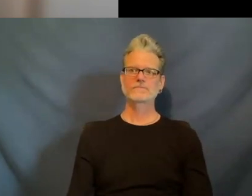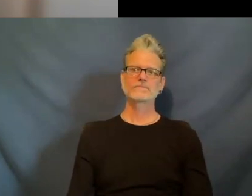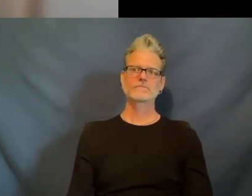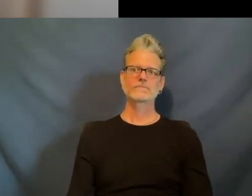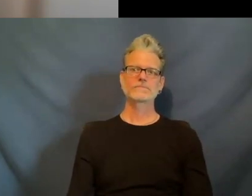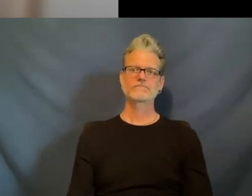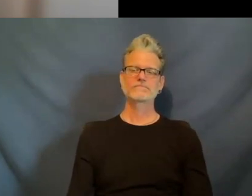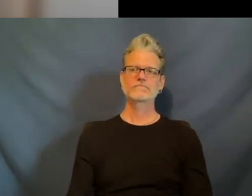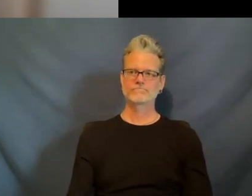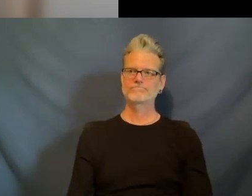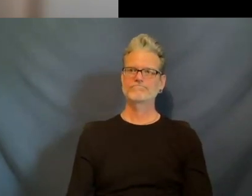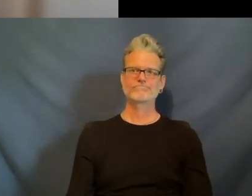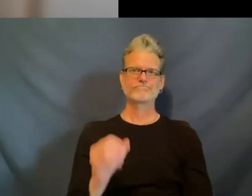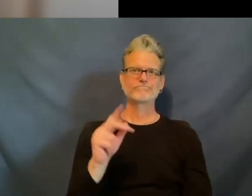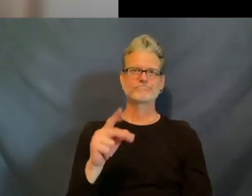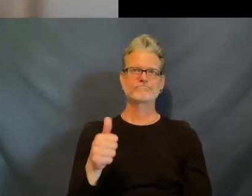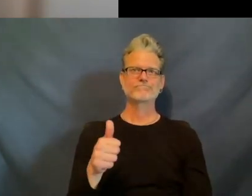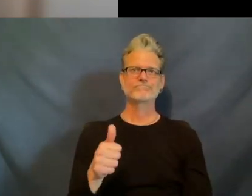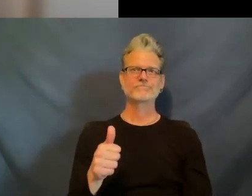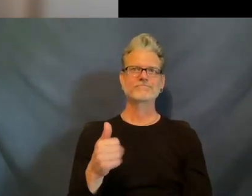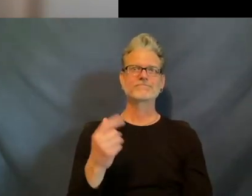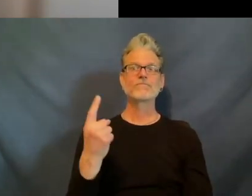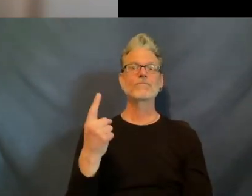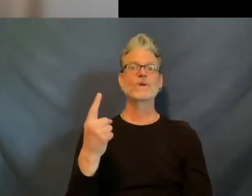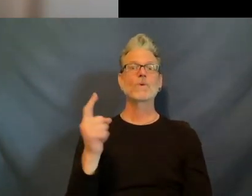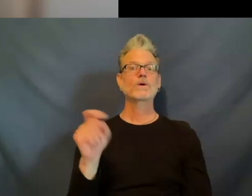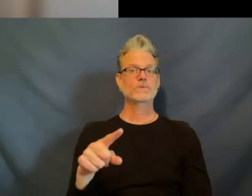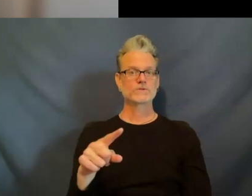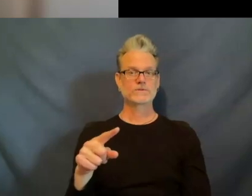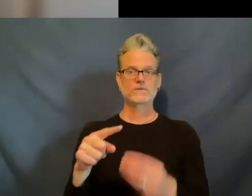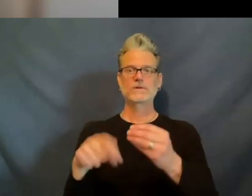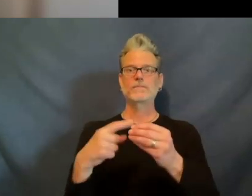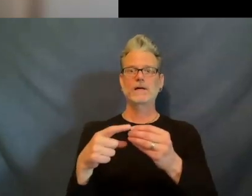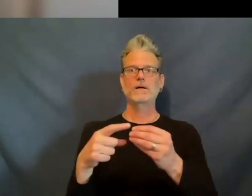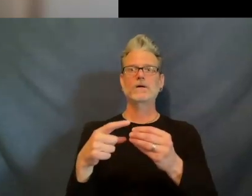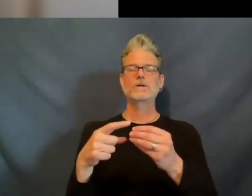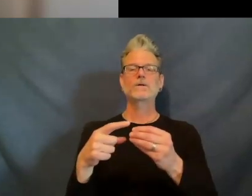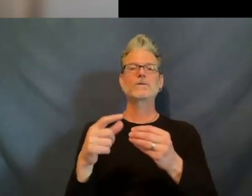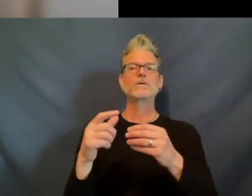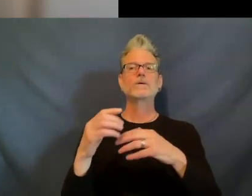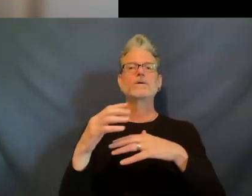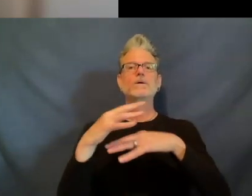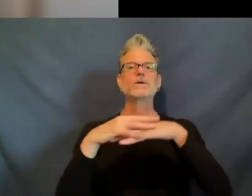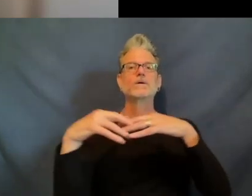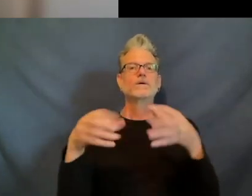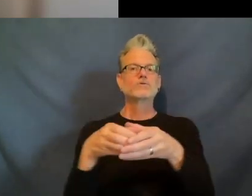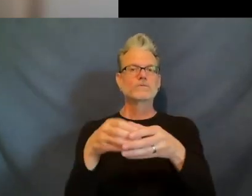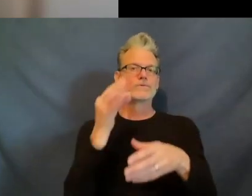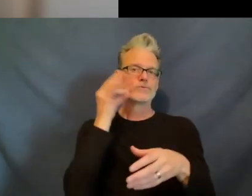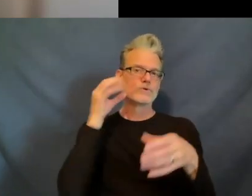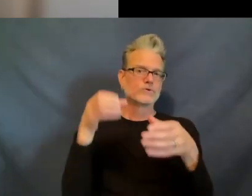Great. We have a question about tribal consultation and kind of how that